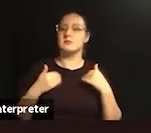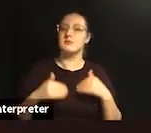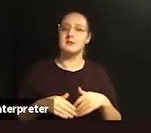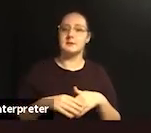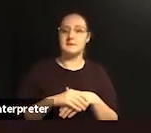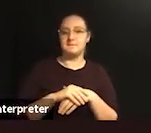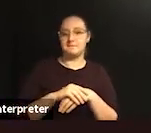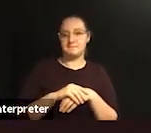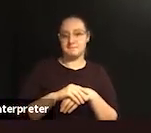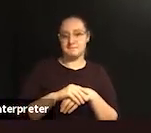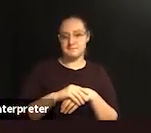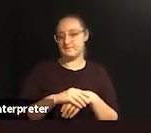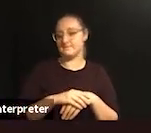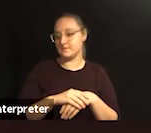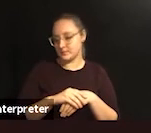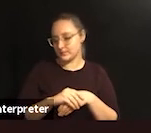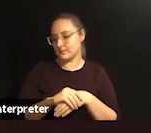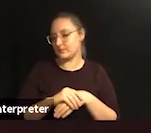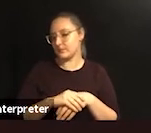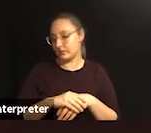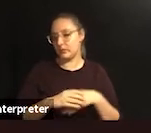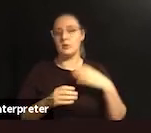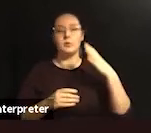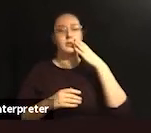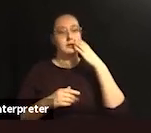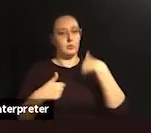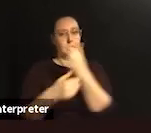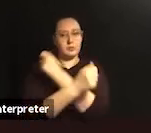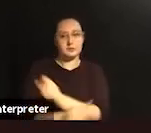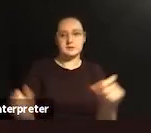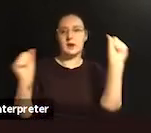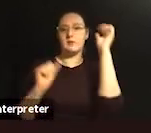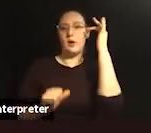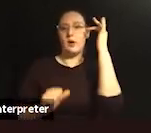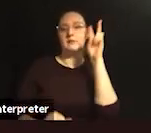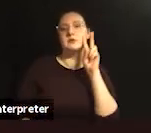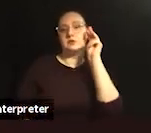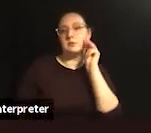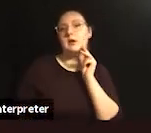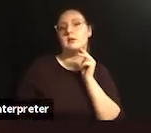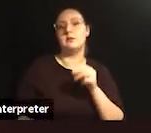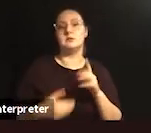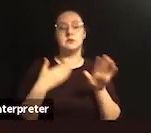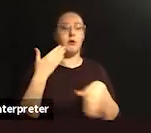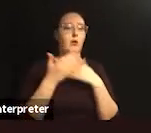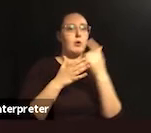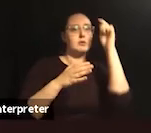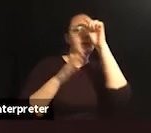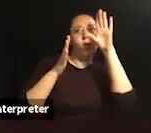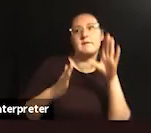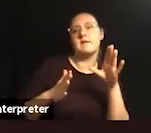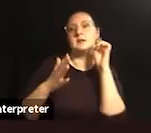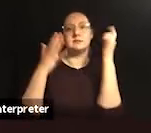with the Blessed Virgin Mary, with patriarchs, matriarchs, prophets, apostles, and martyrs, with Mark, and all the saints